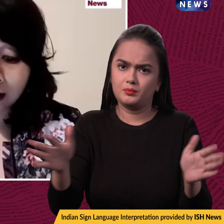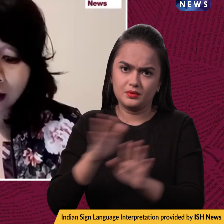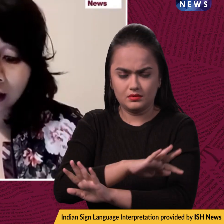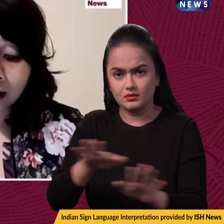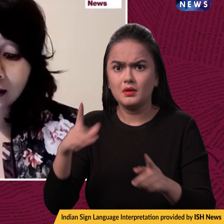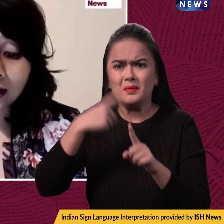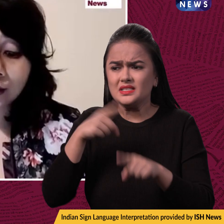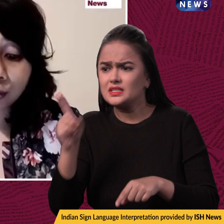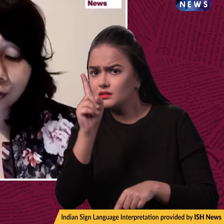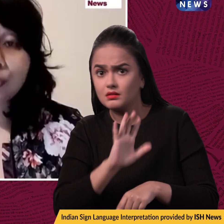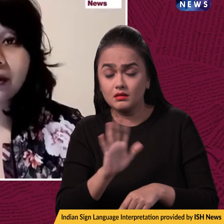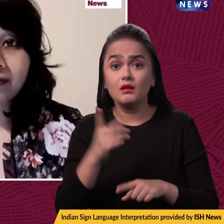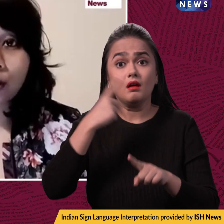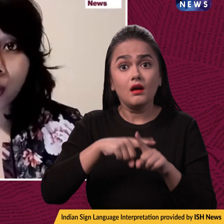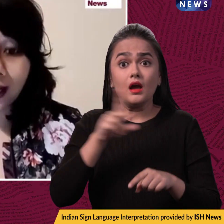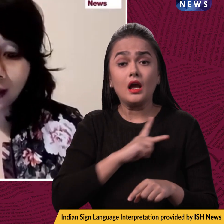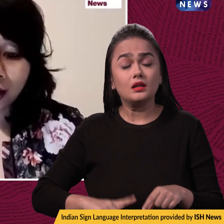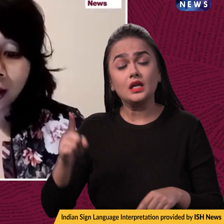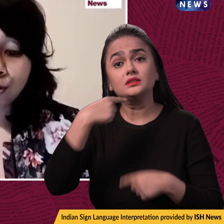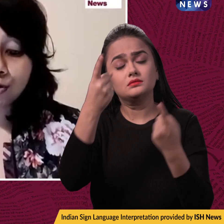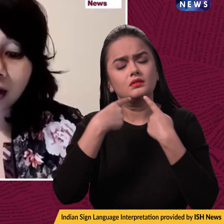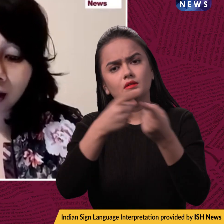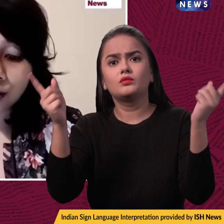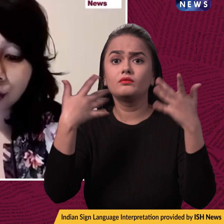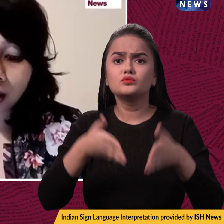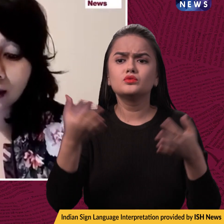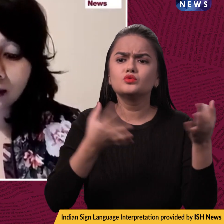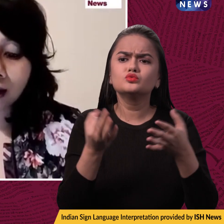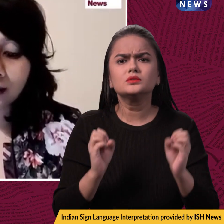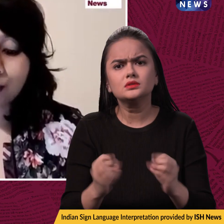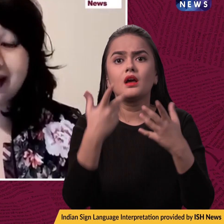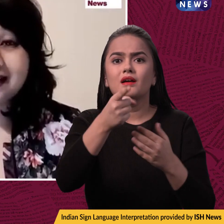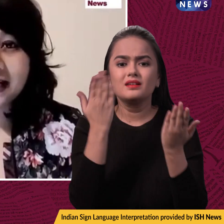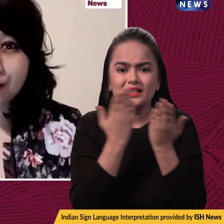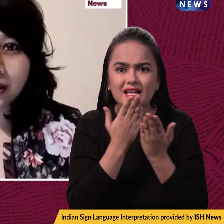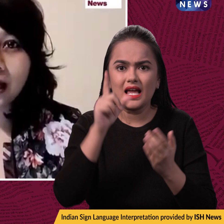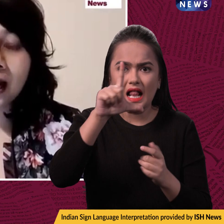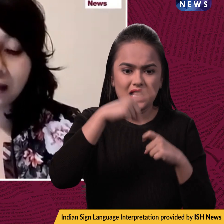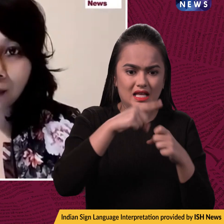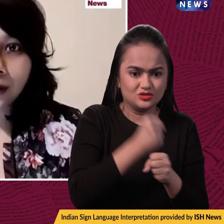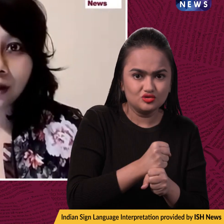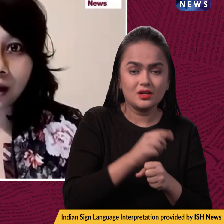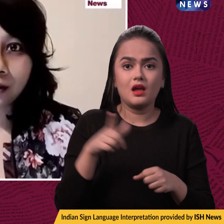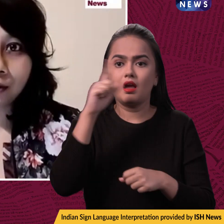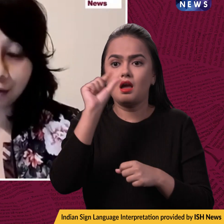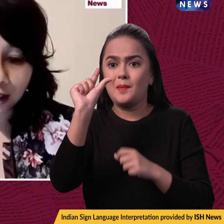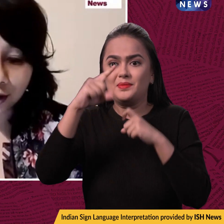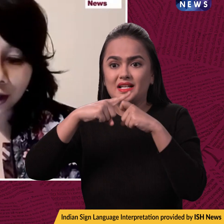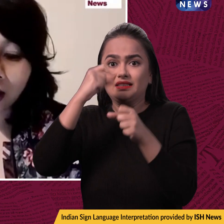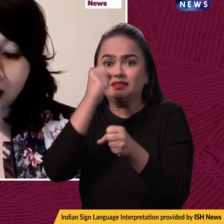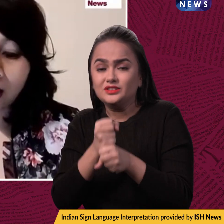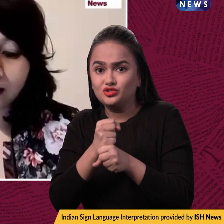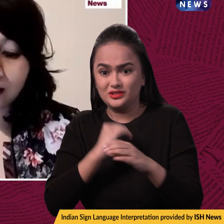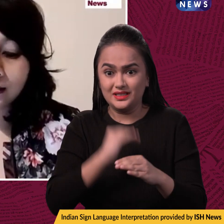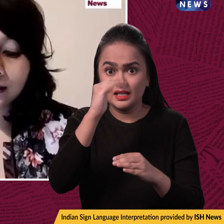just that, Karnataka has also given a go-ahead to start lower kindergarten or LKG and upper kindergarten or